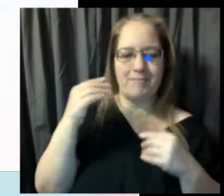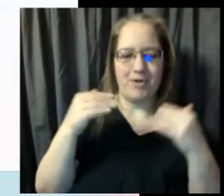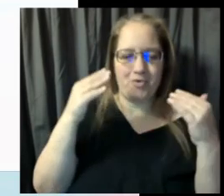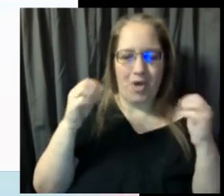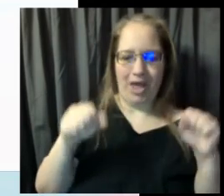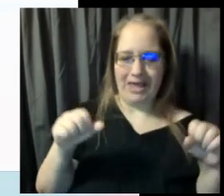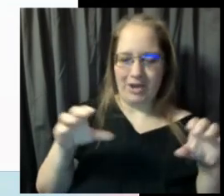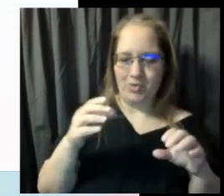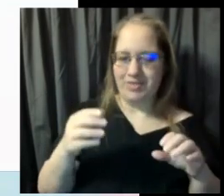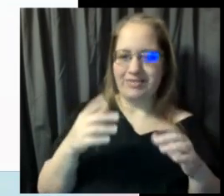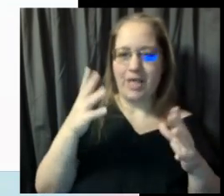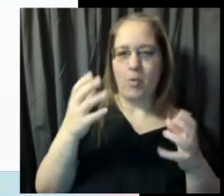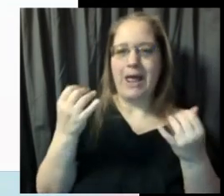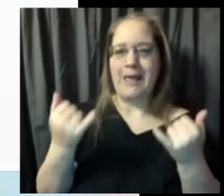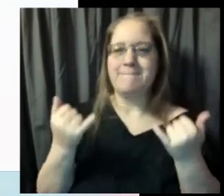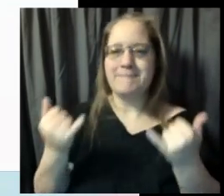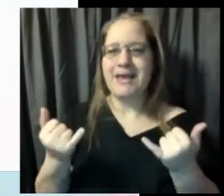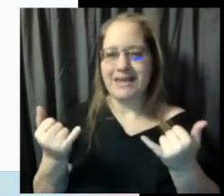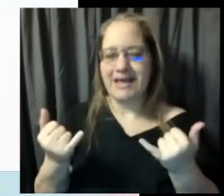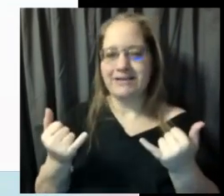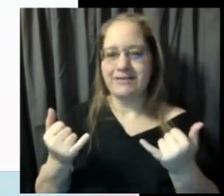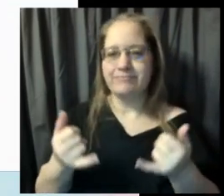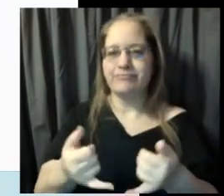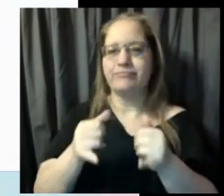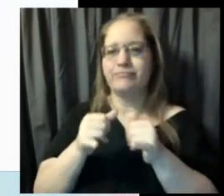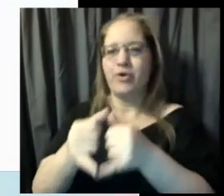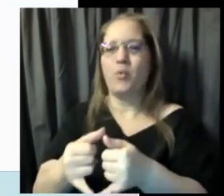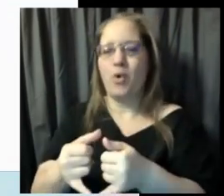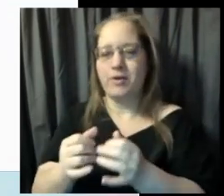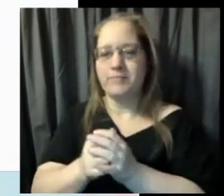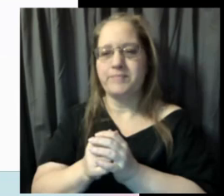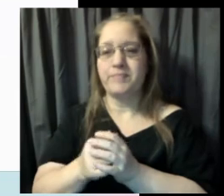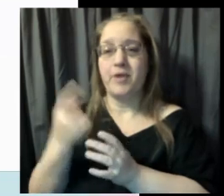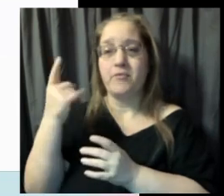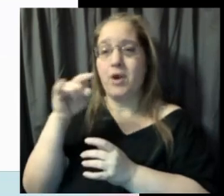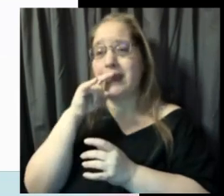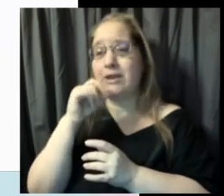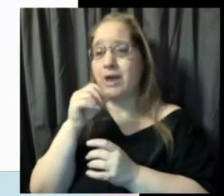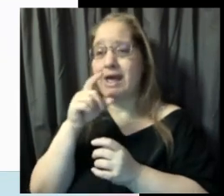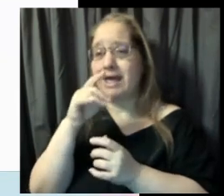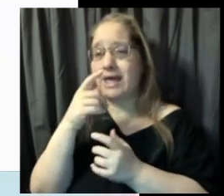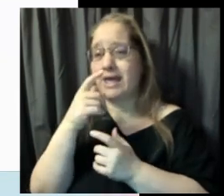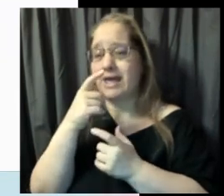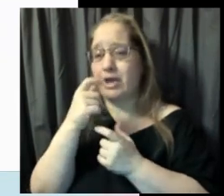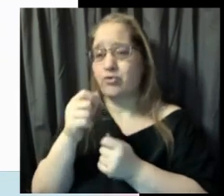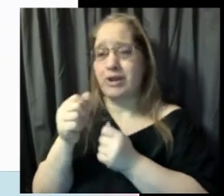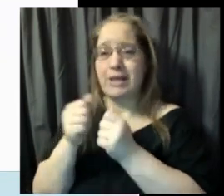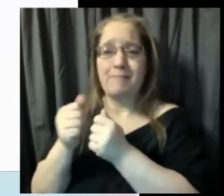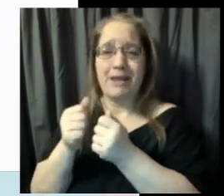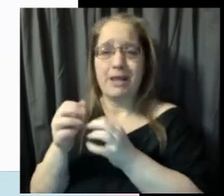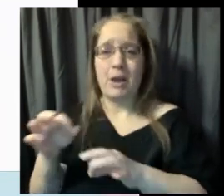in the immediate. So I think having that is there. And for someone who's not interested in competing or proving her